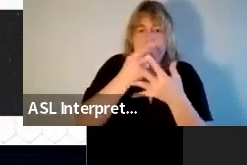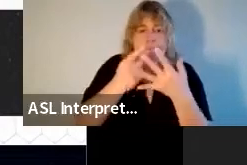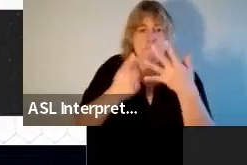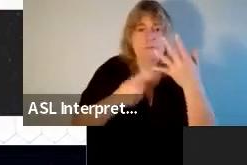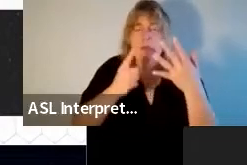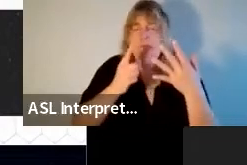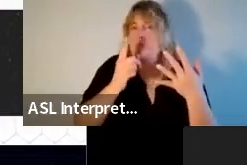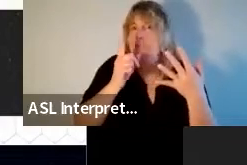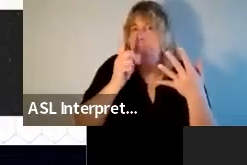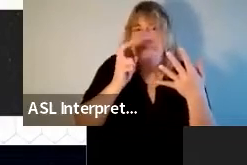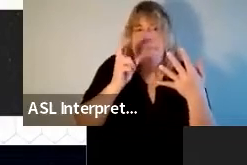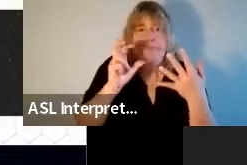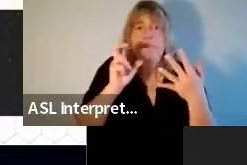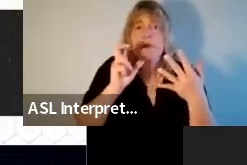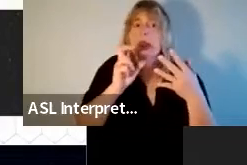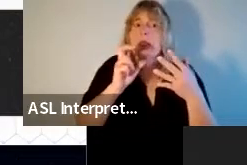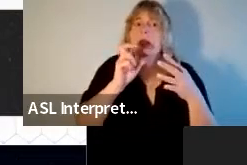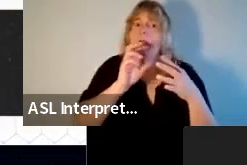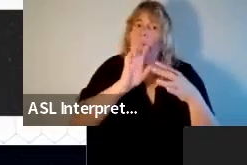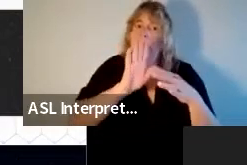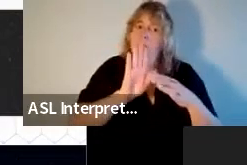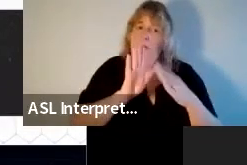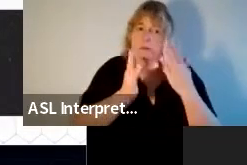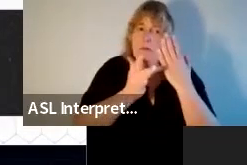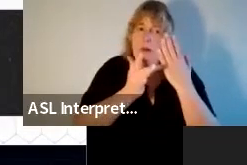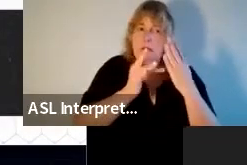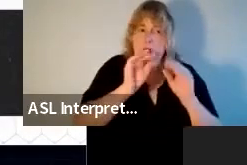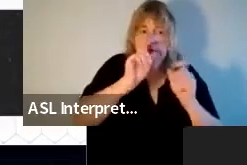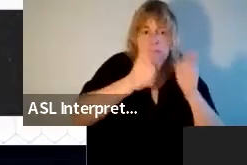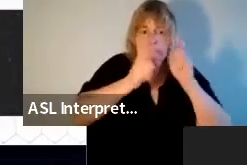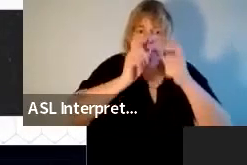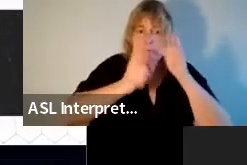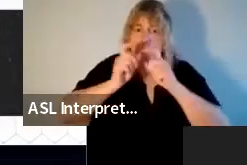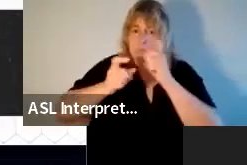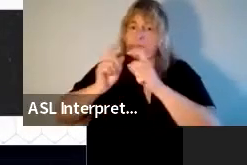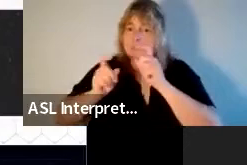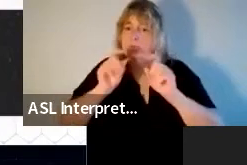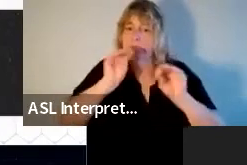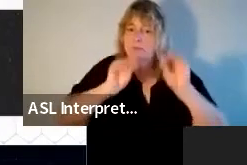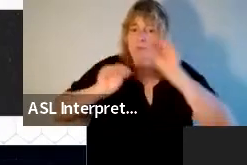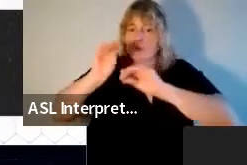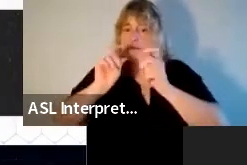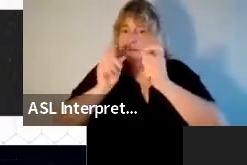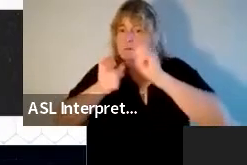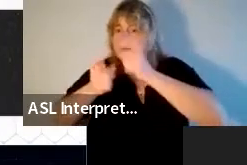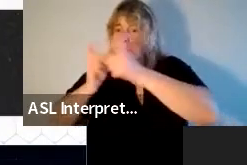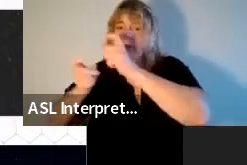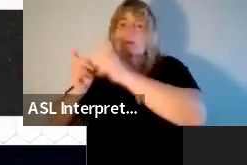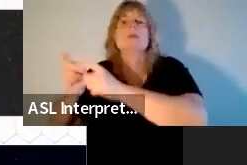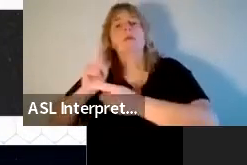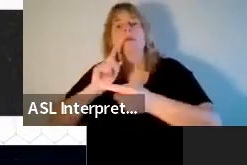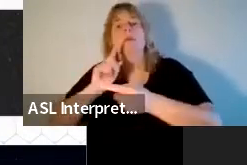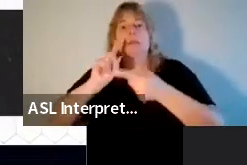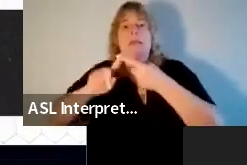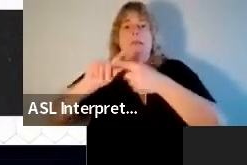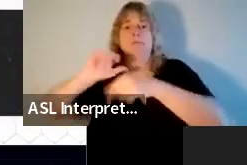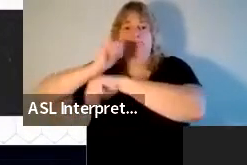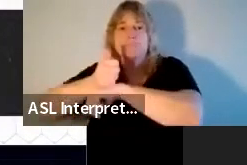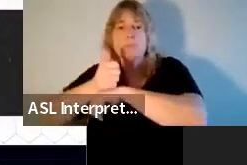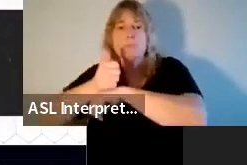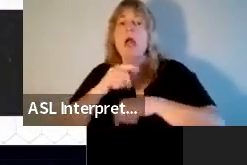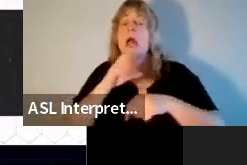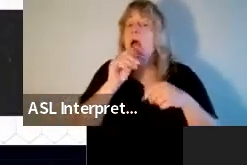And the time between each of these that takes so long is often you will need to wait until 2 components that come